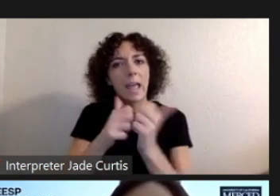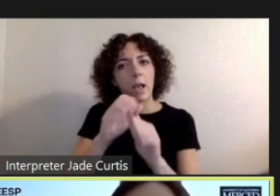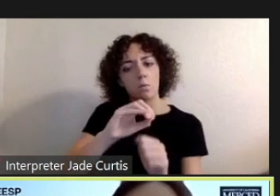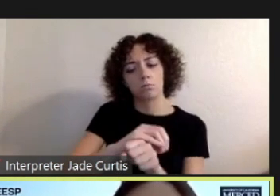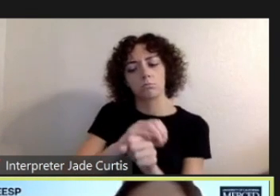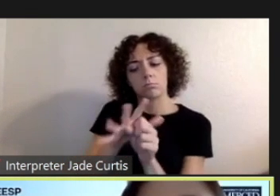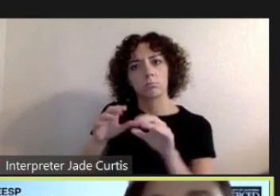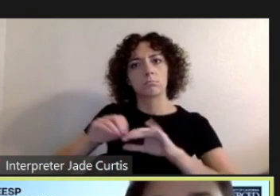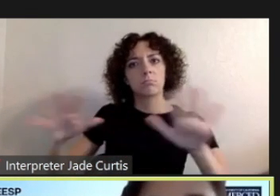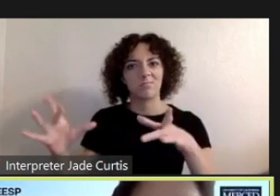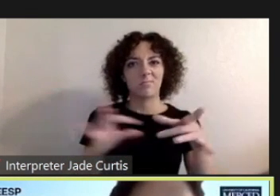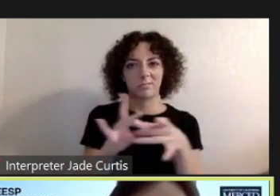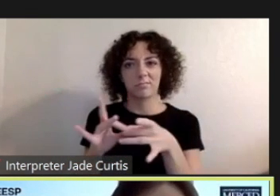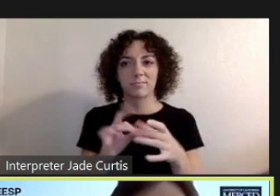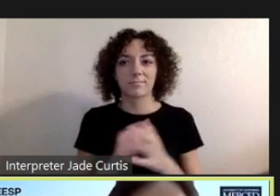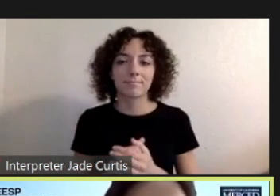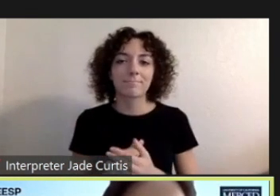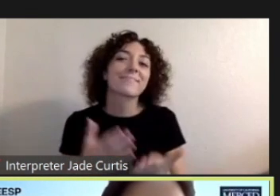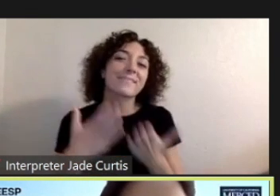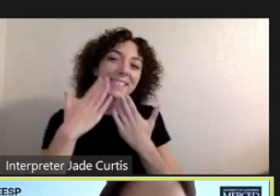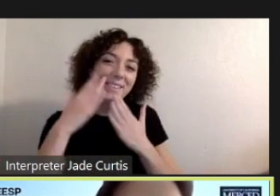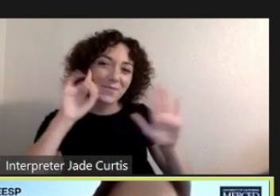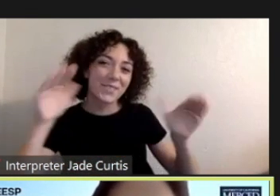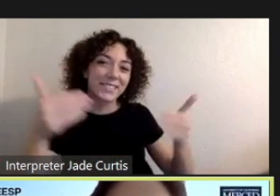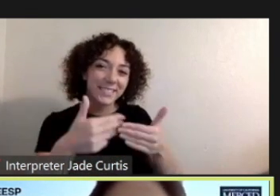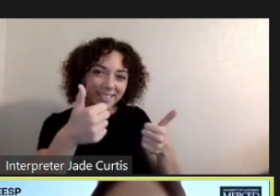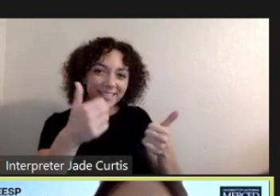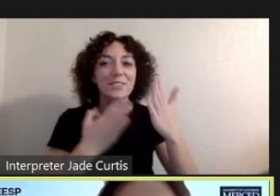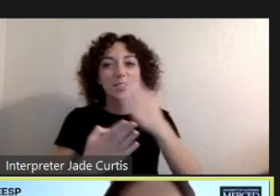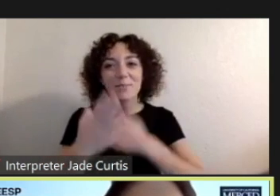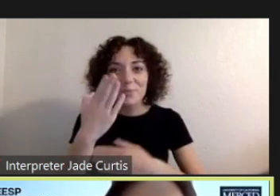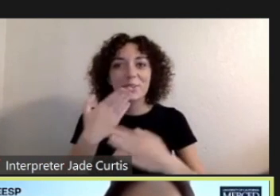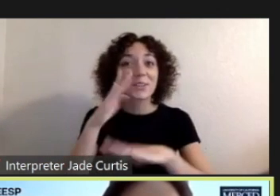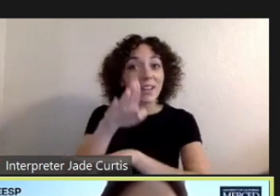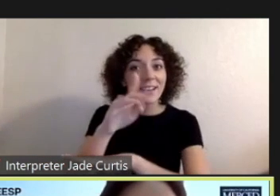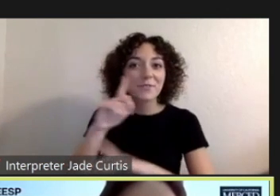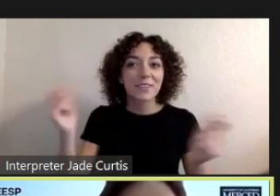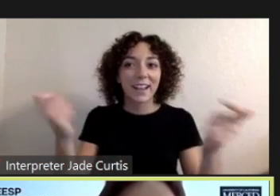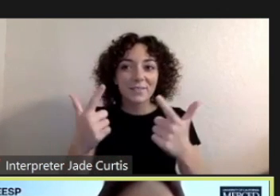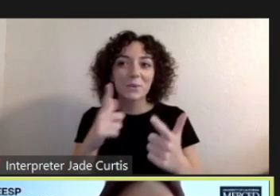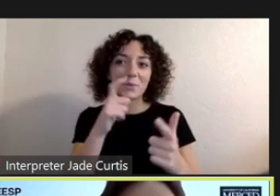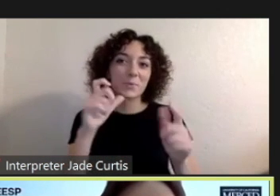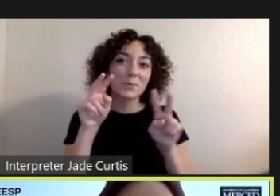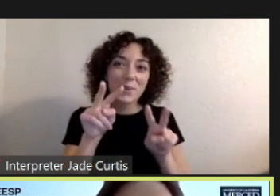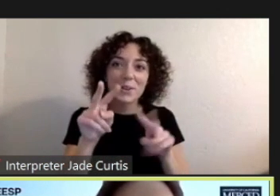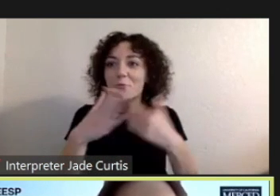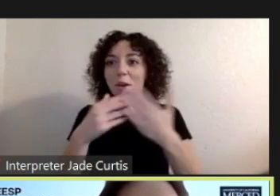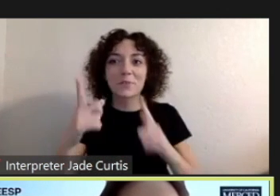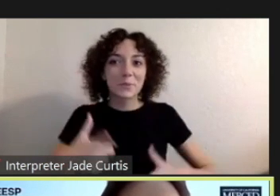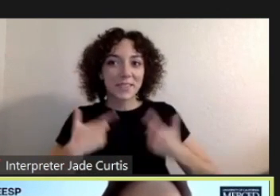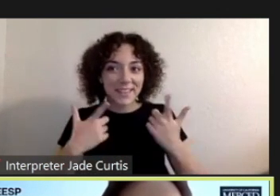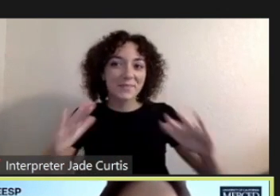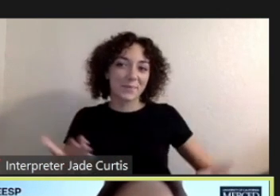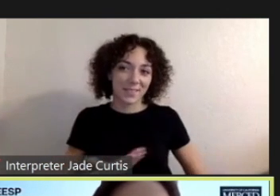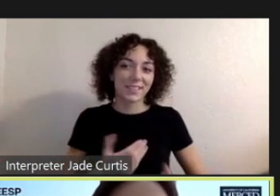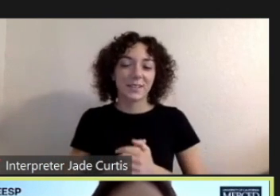Thank you very much for that introduction, Amy. And good morning and good afternoon to everyone who's watching from wherever you are. This